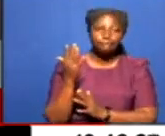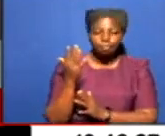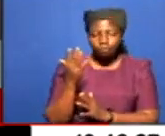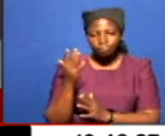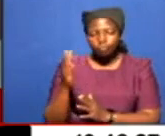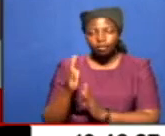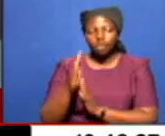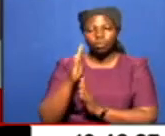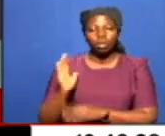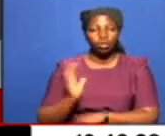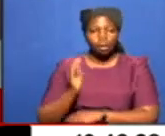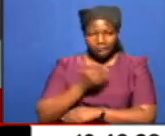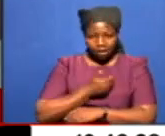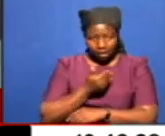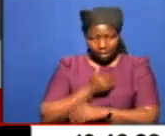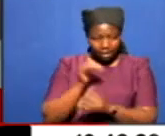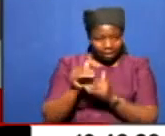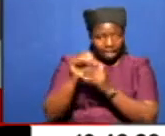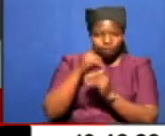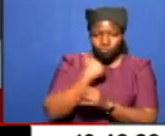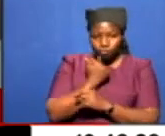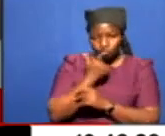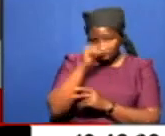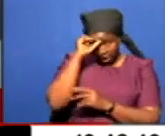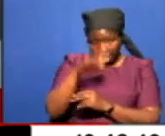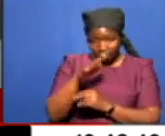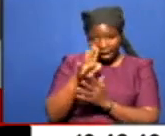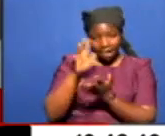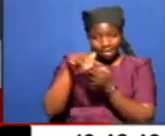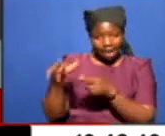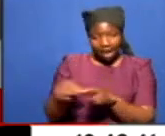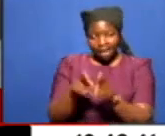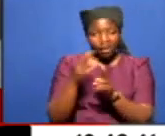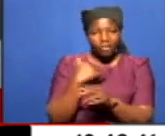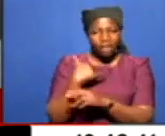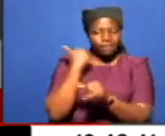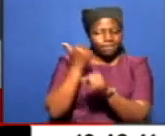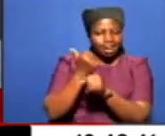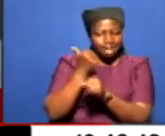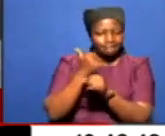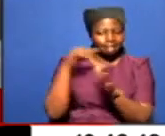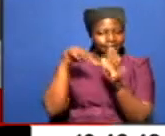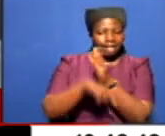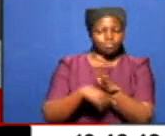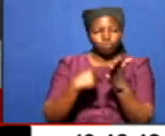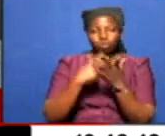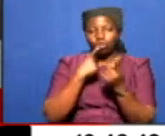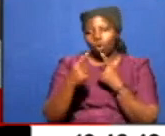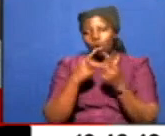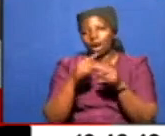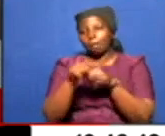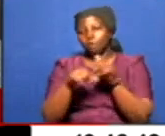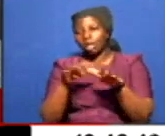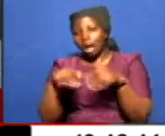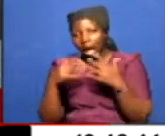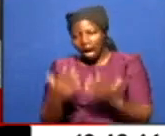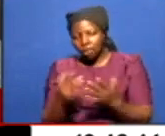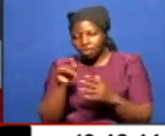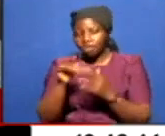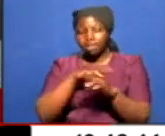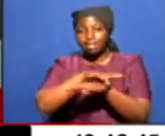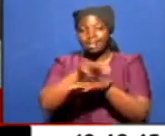governor of Tana River, mm-hmm. we have had very deep-seated conversations around how these national